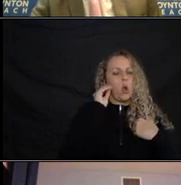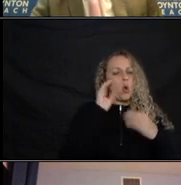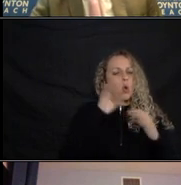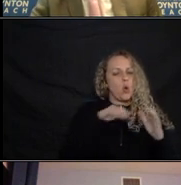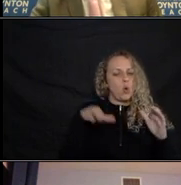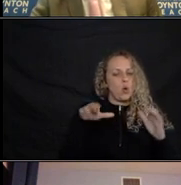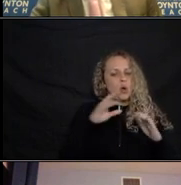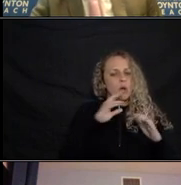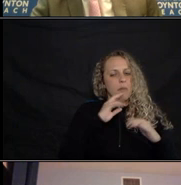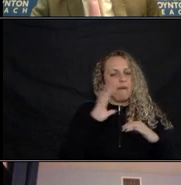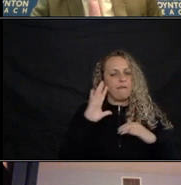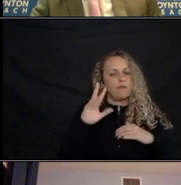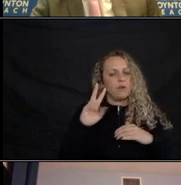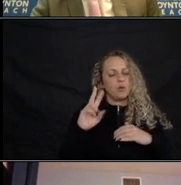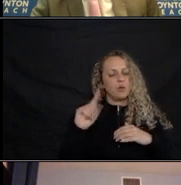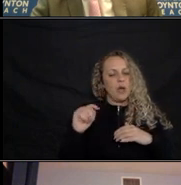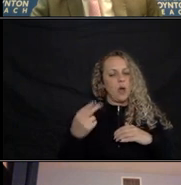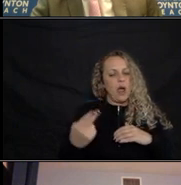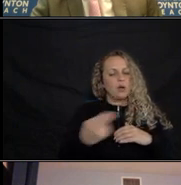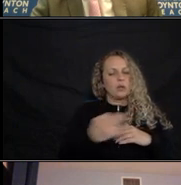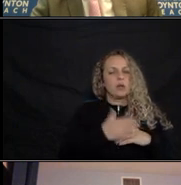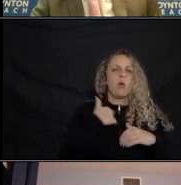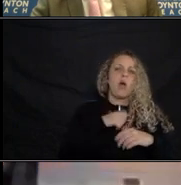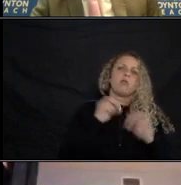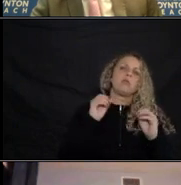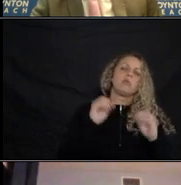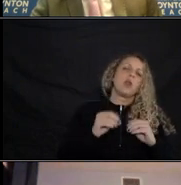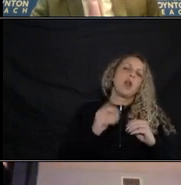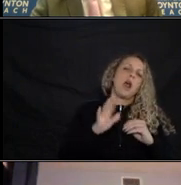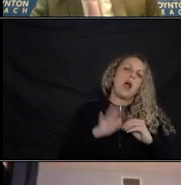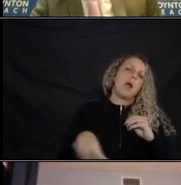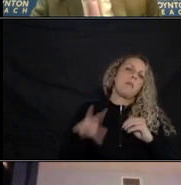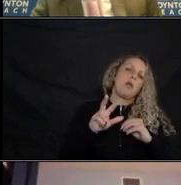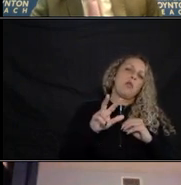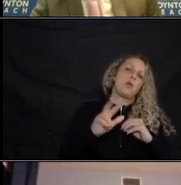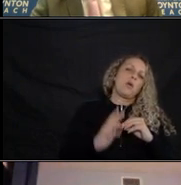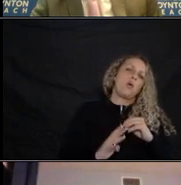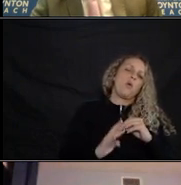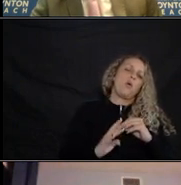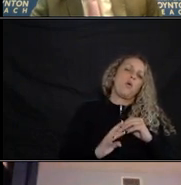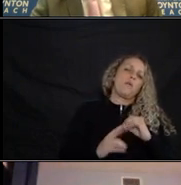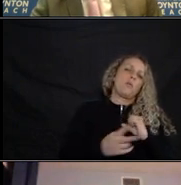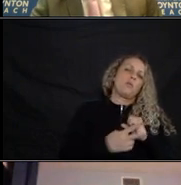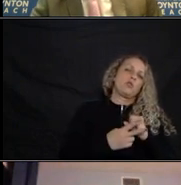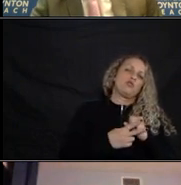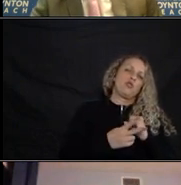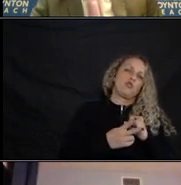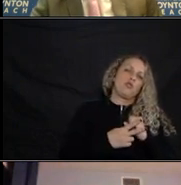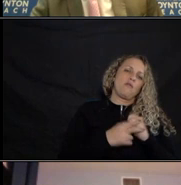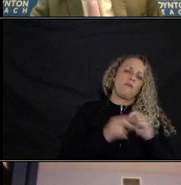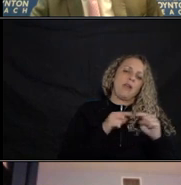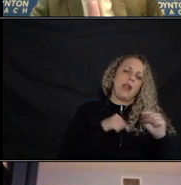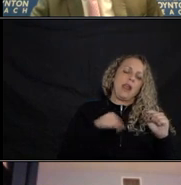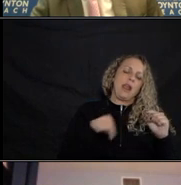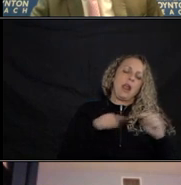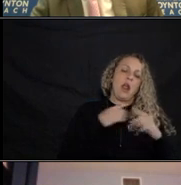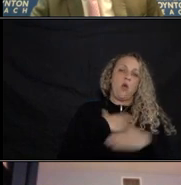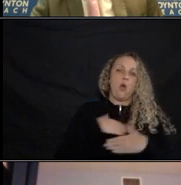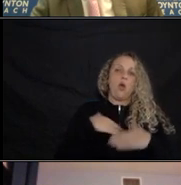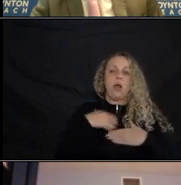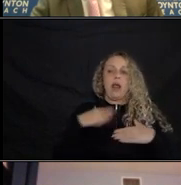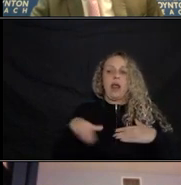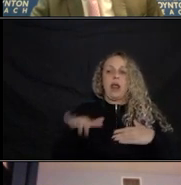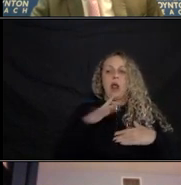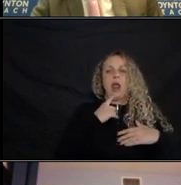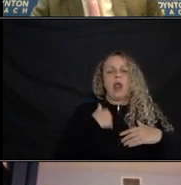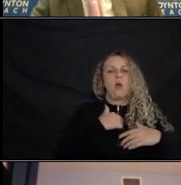52 townhouses. We also put in about 3/4 acre of a preserve area. We put in a recreation area and